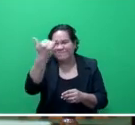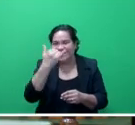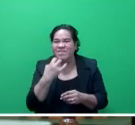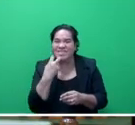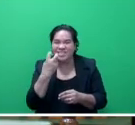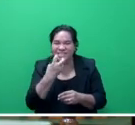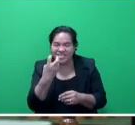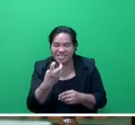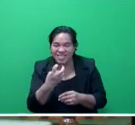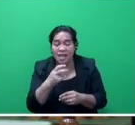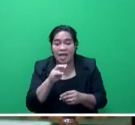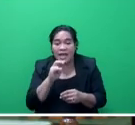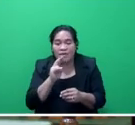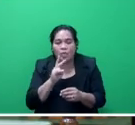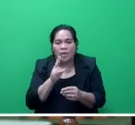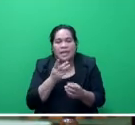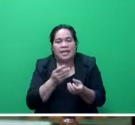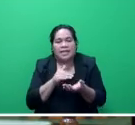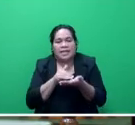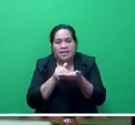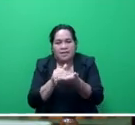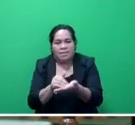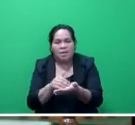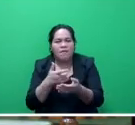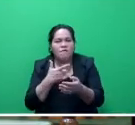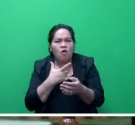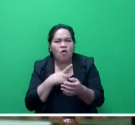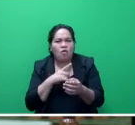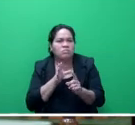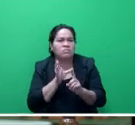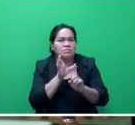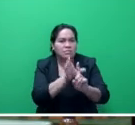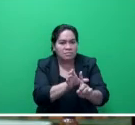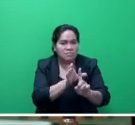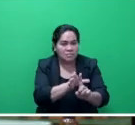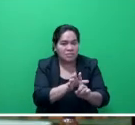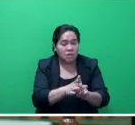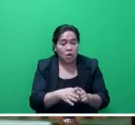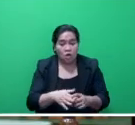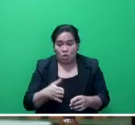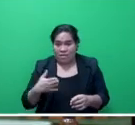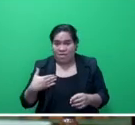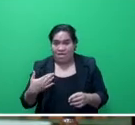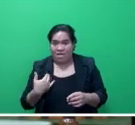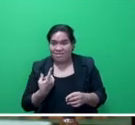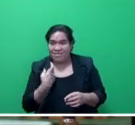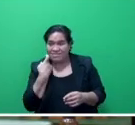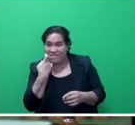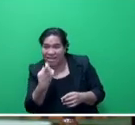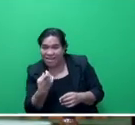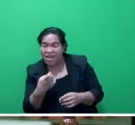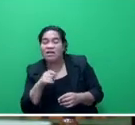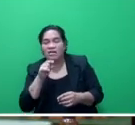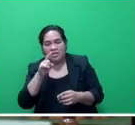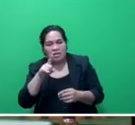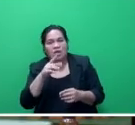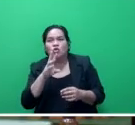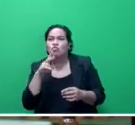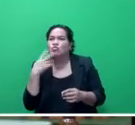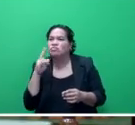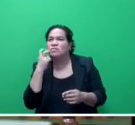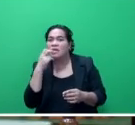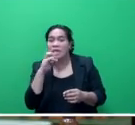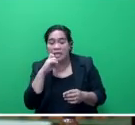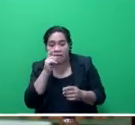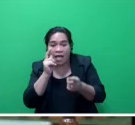for quarantine expenses, health care support, and changes to travel dates in the event that these tourists upon arrival into Fiji test positive